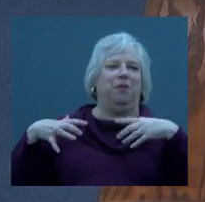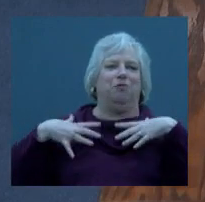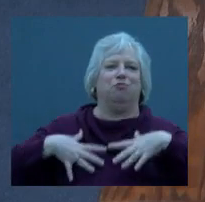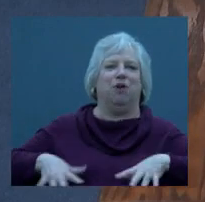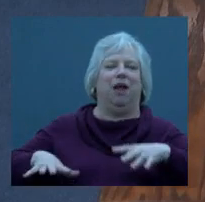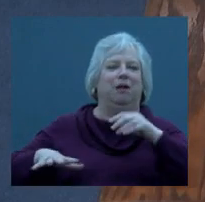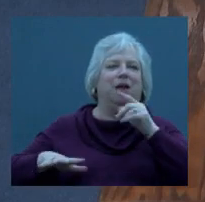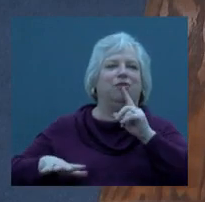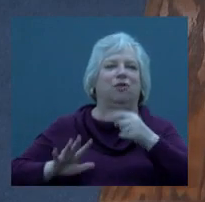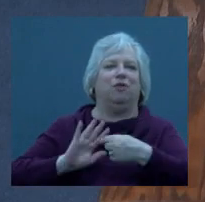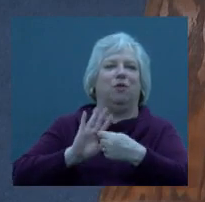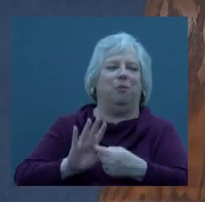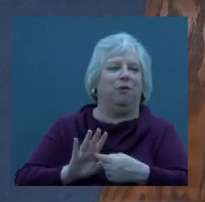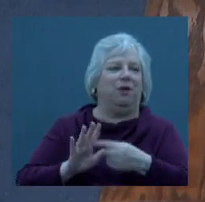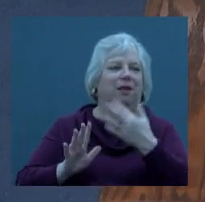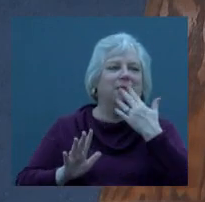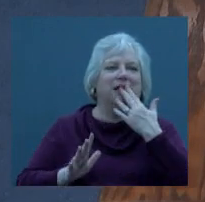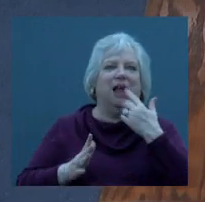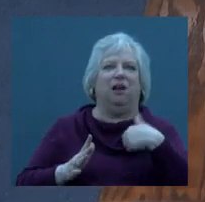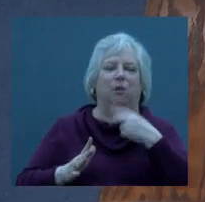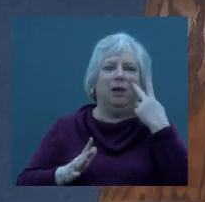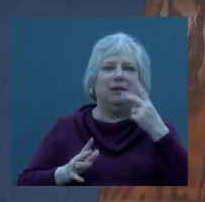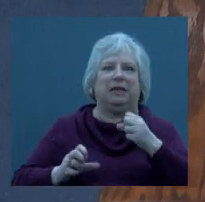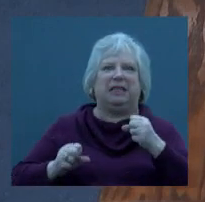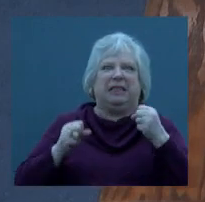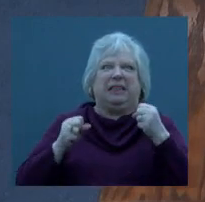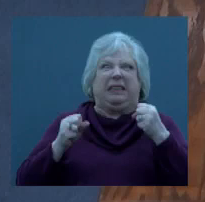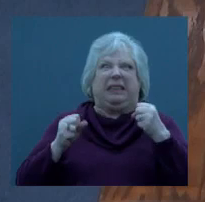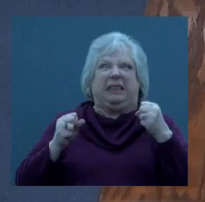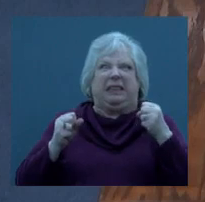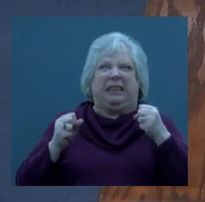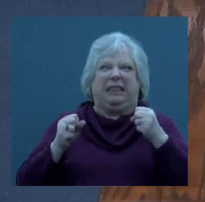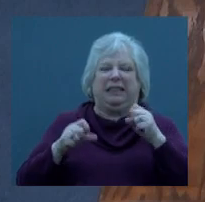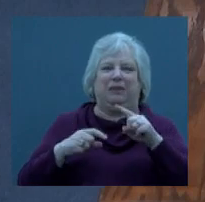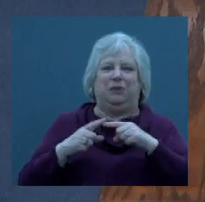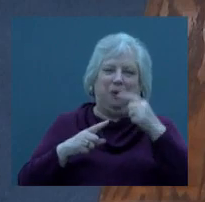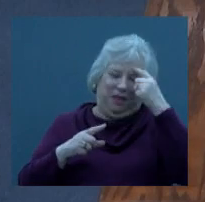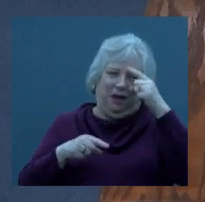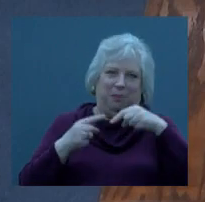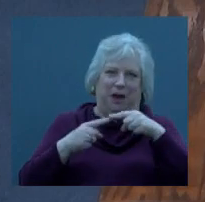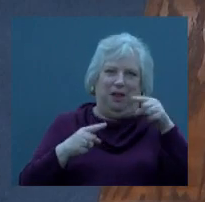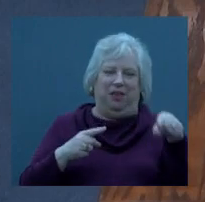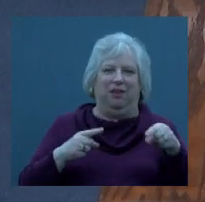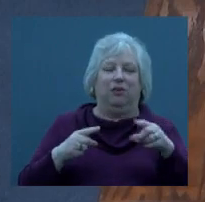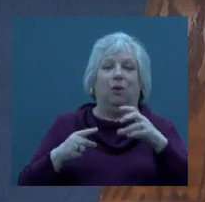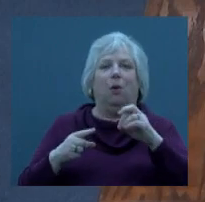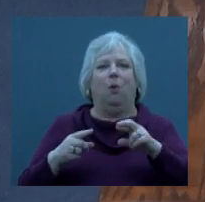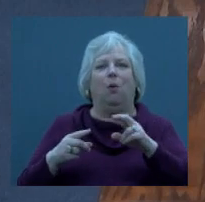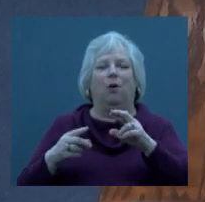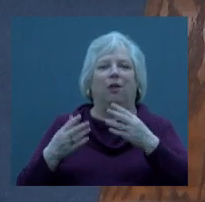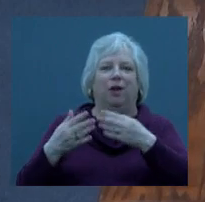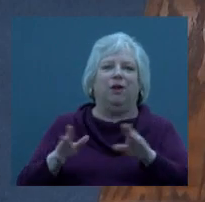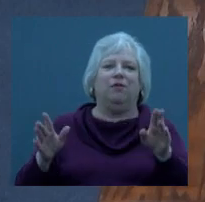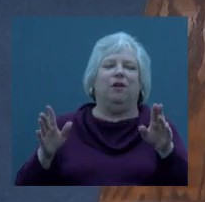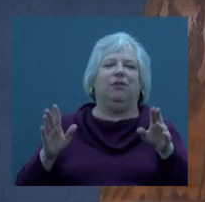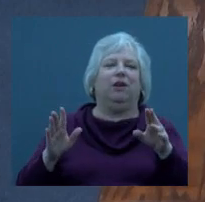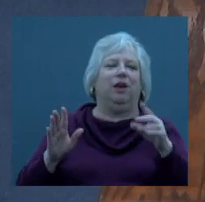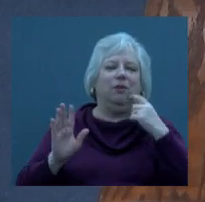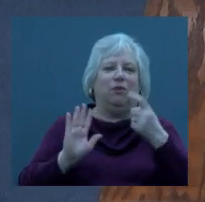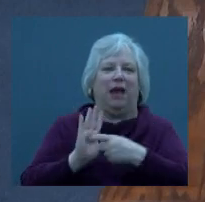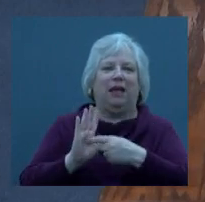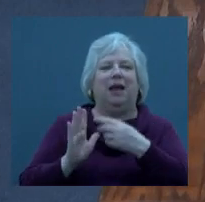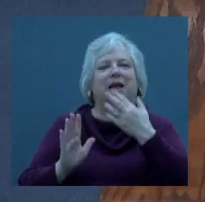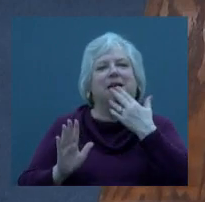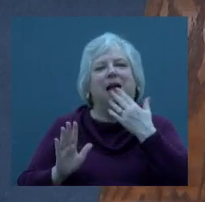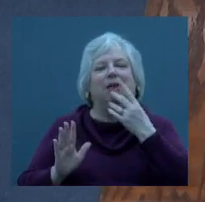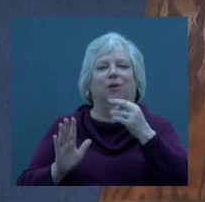sure if it represents the color that we all see when we go past this monstrosity, or if it's the universally recognized